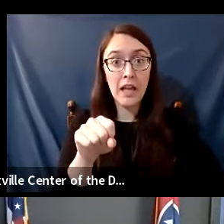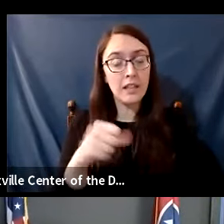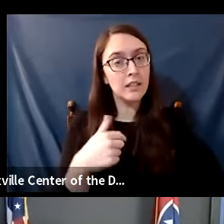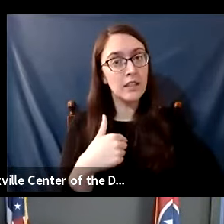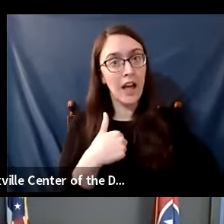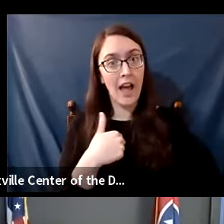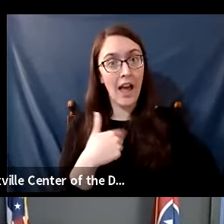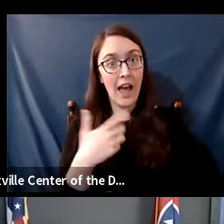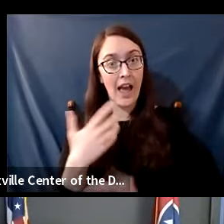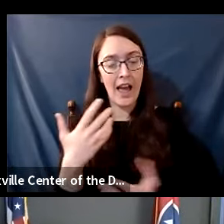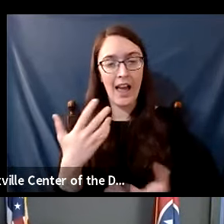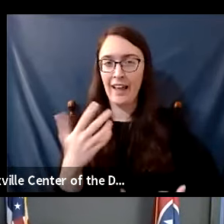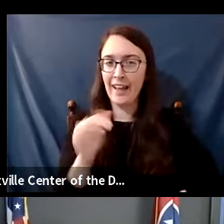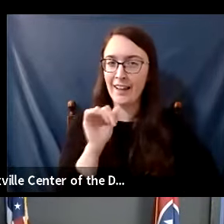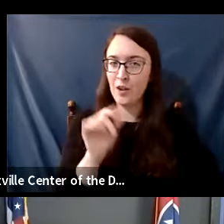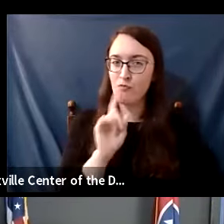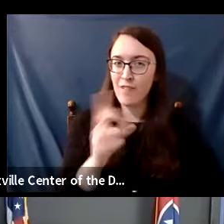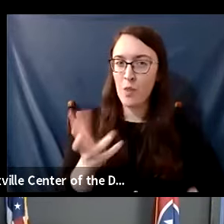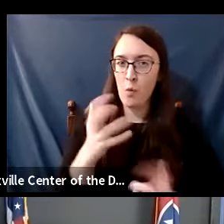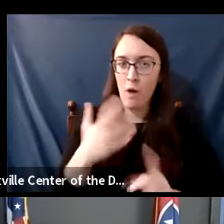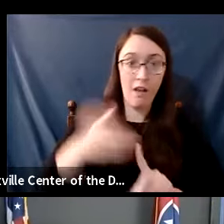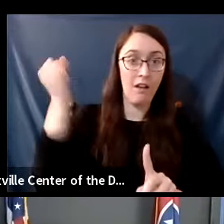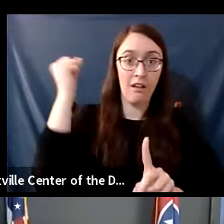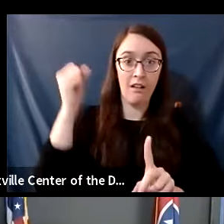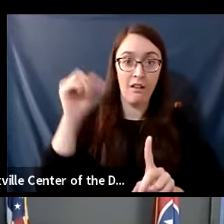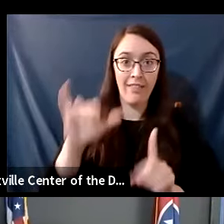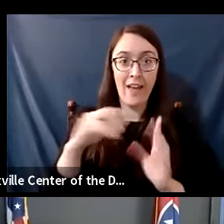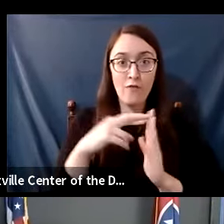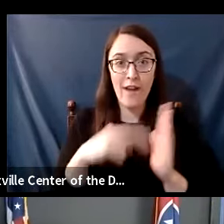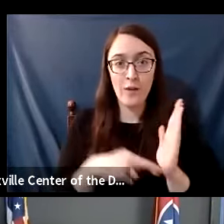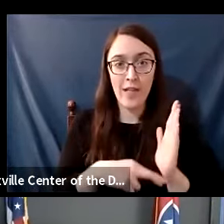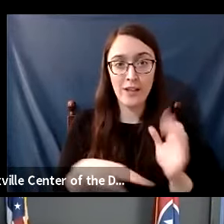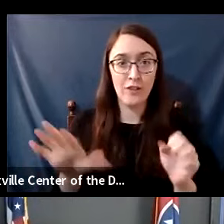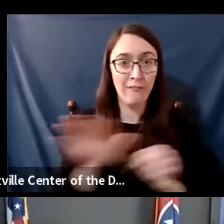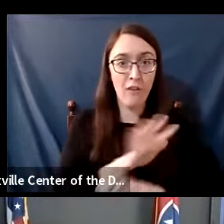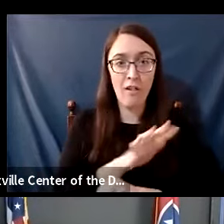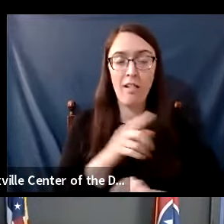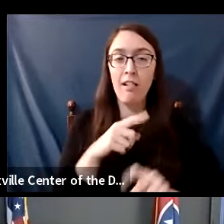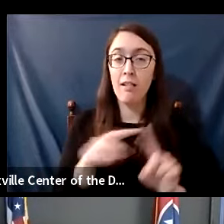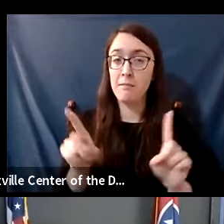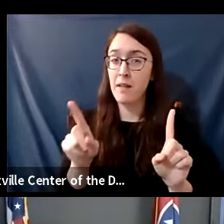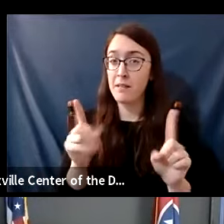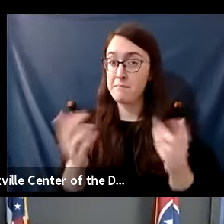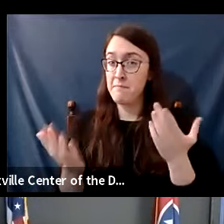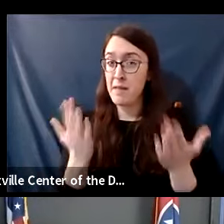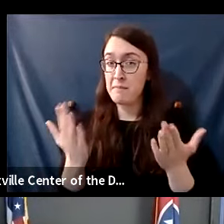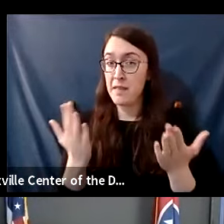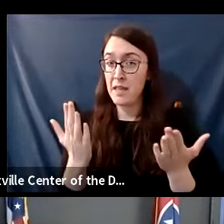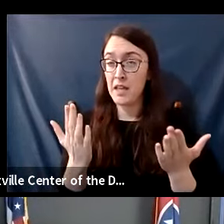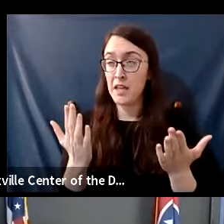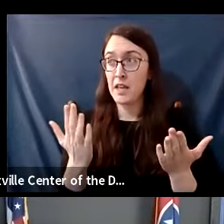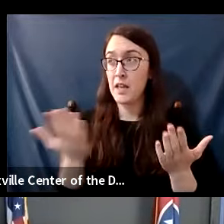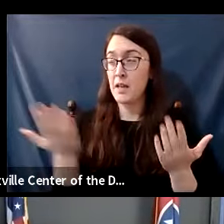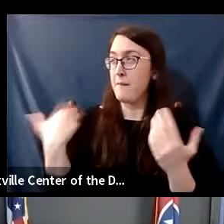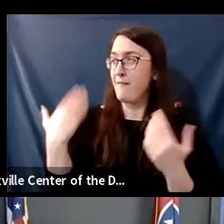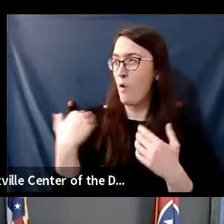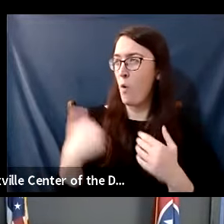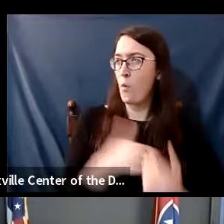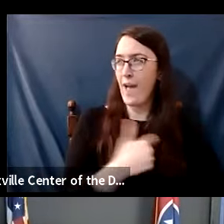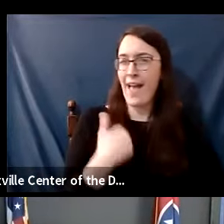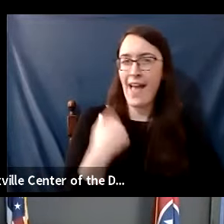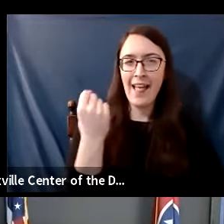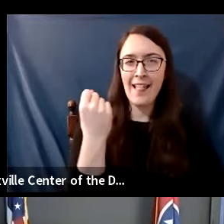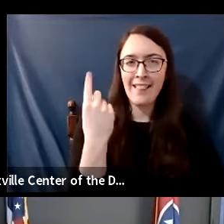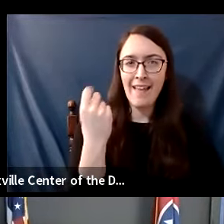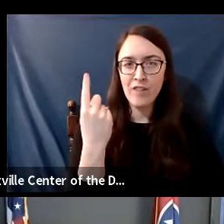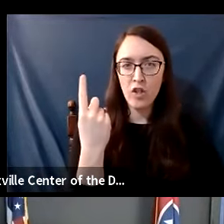don't know that I do, but is there an option for possibly going back to that later curfew that we had earlier, like 11 o'clock? So I believe we're at